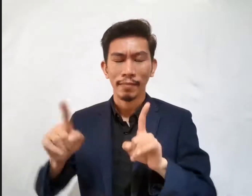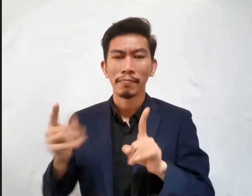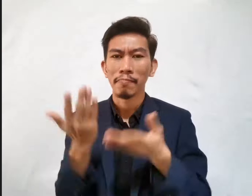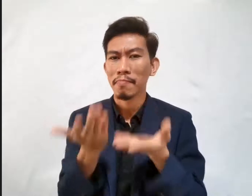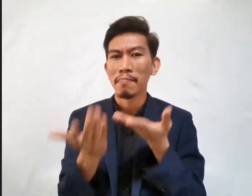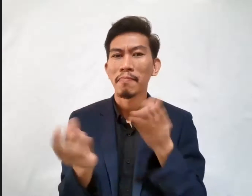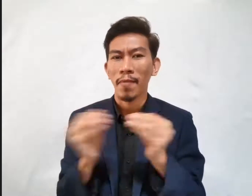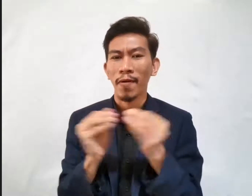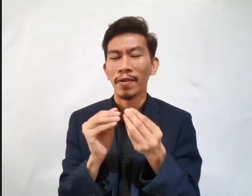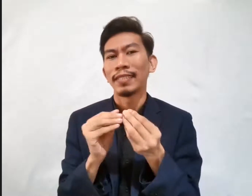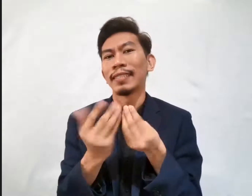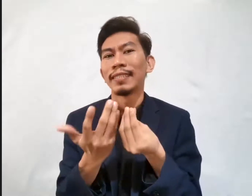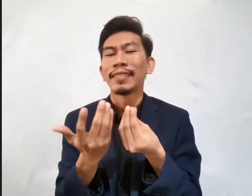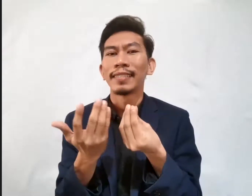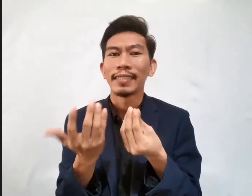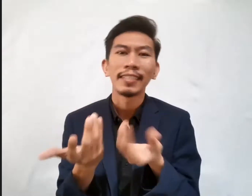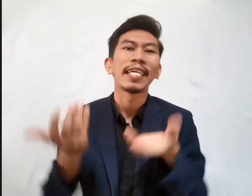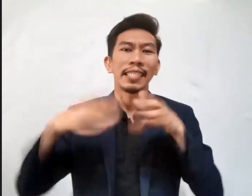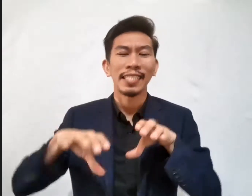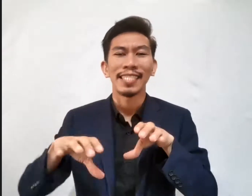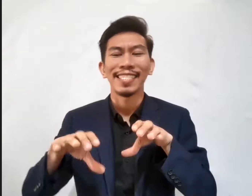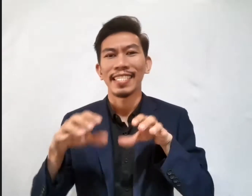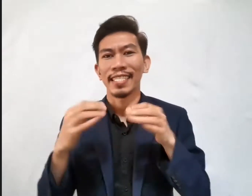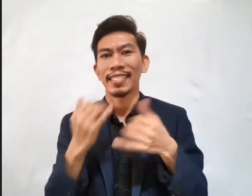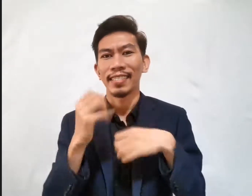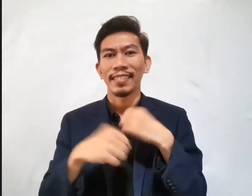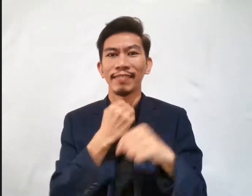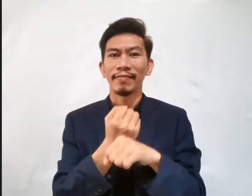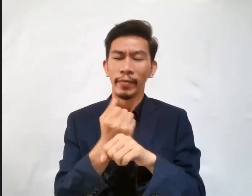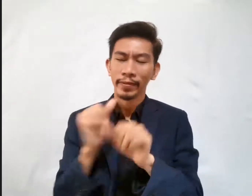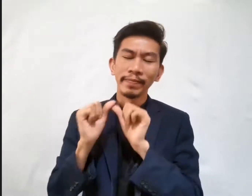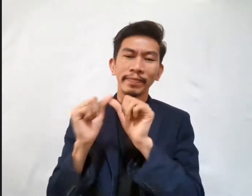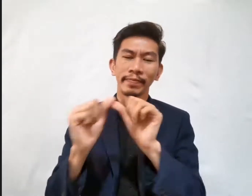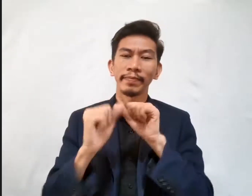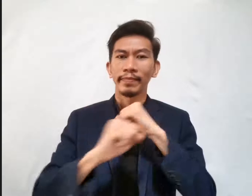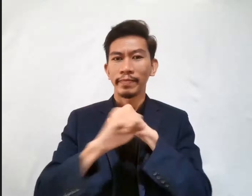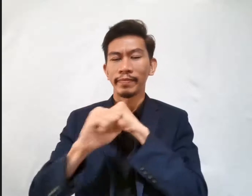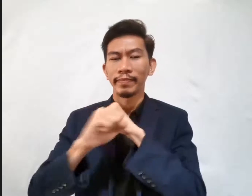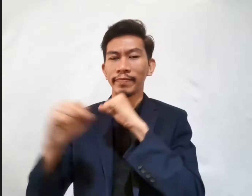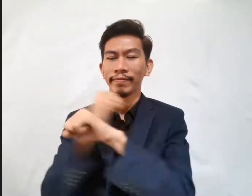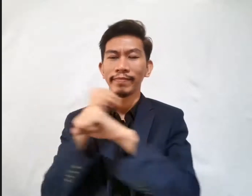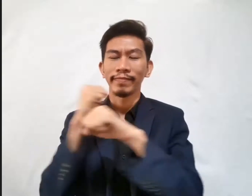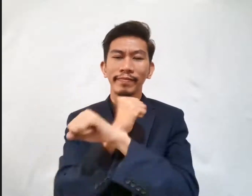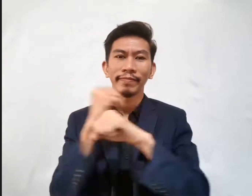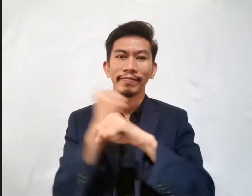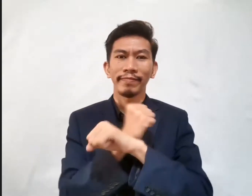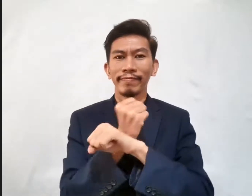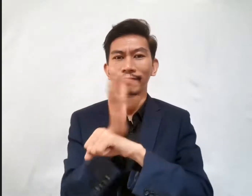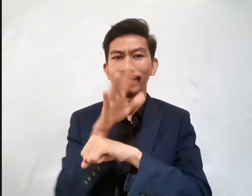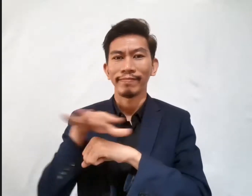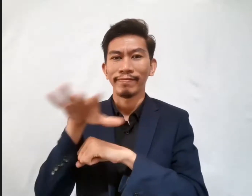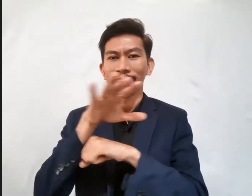year. And we will never cease to promote and to fight for our